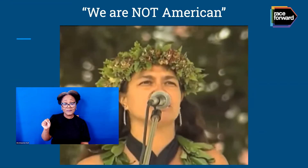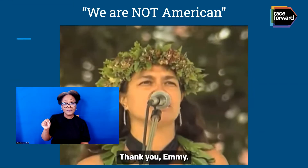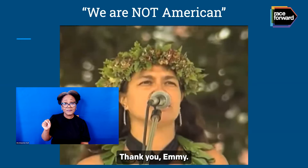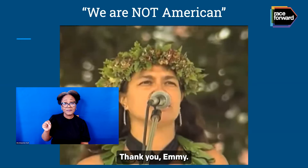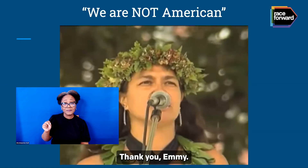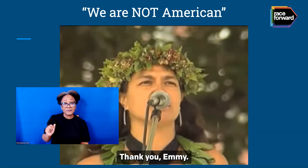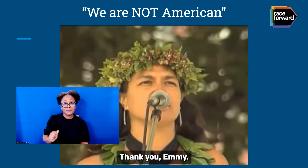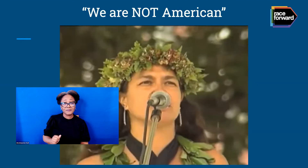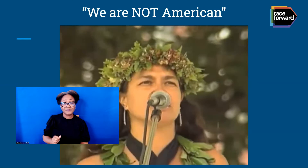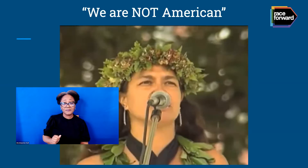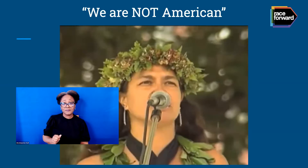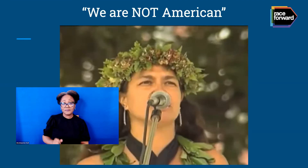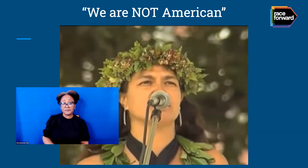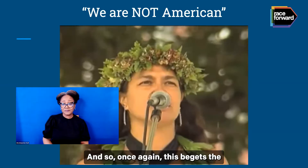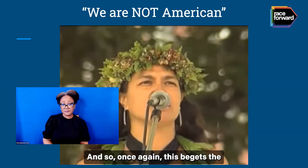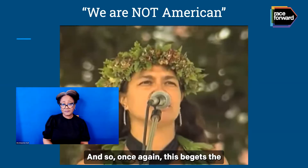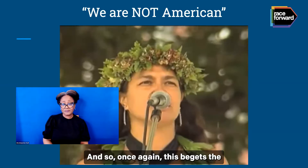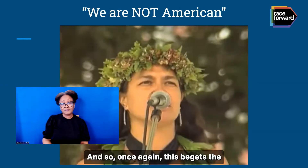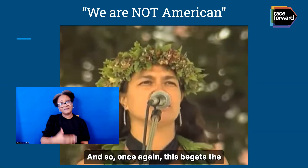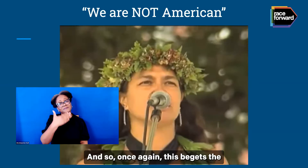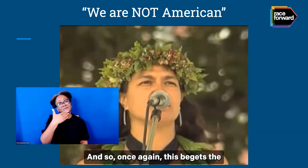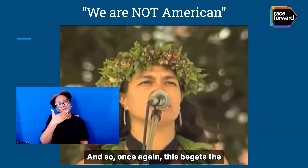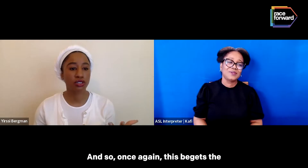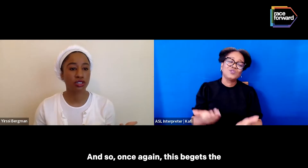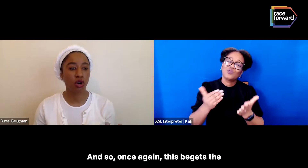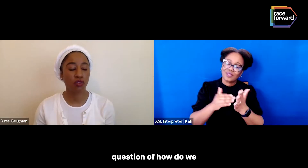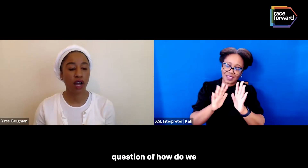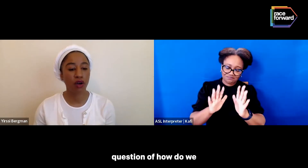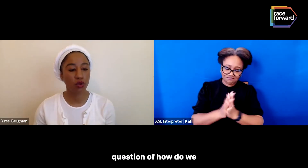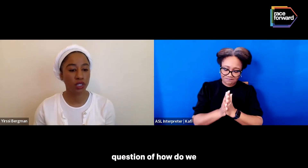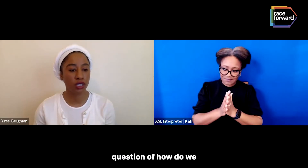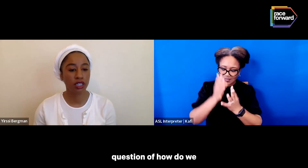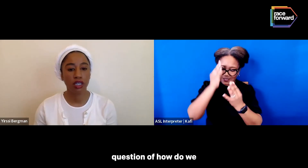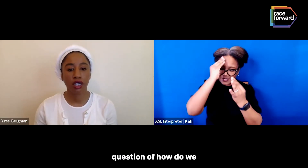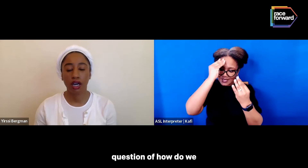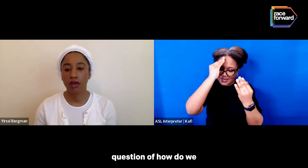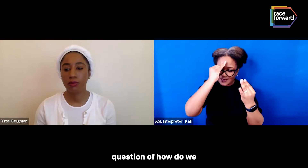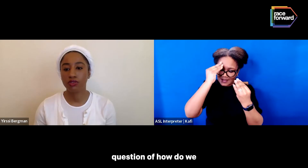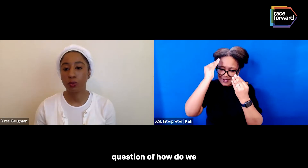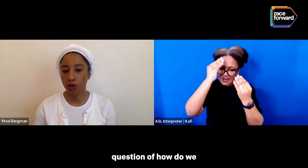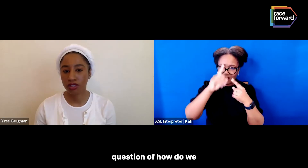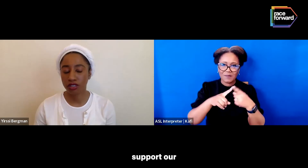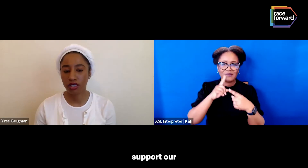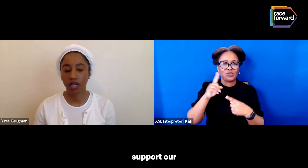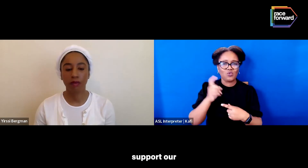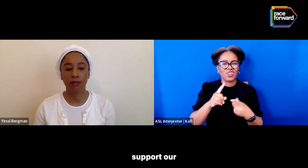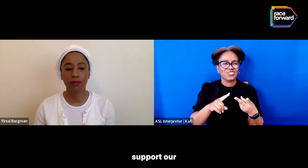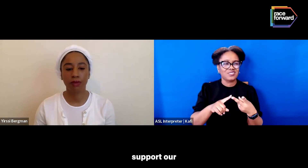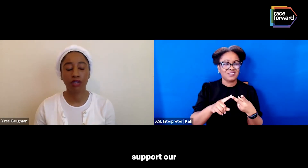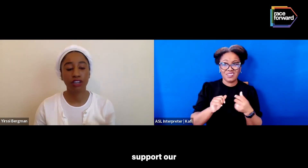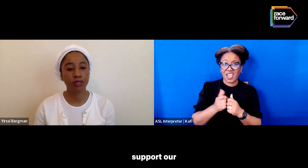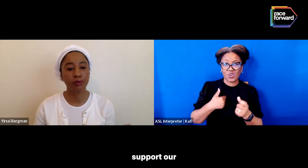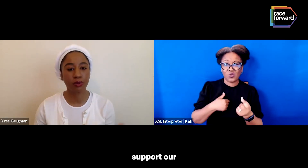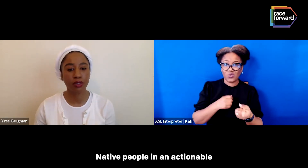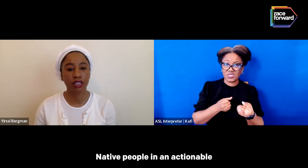Thank you, Emmy. And so once again, this begets the question of how do we support